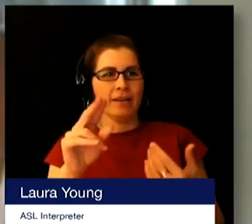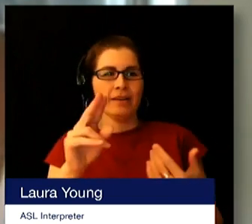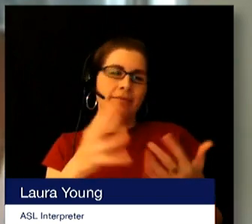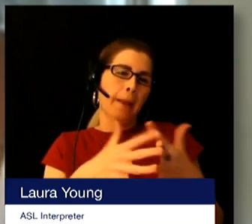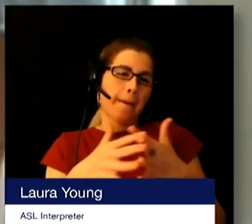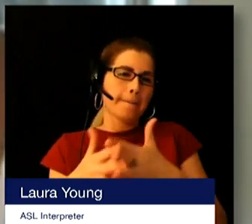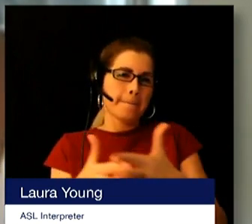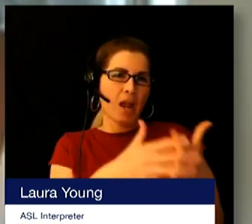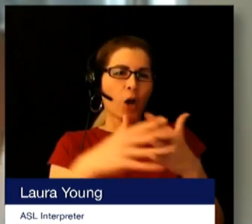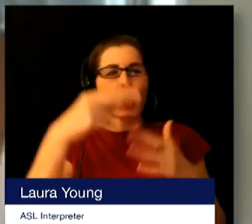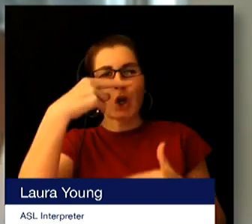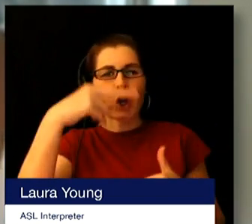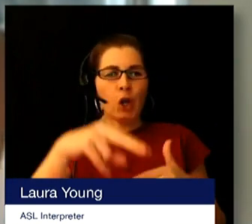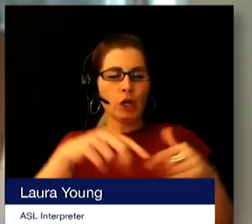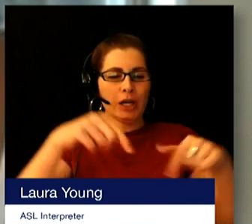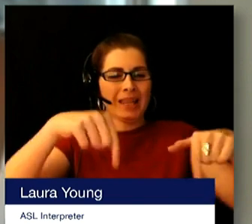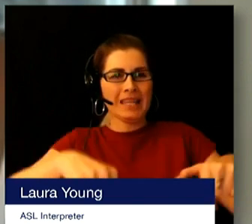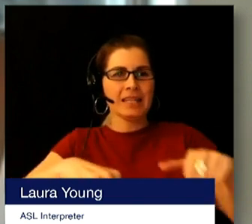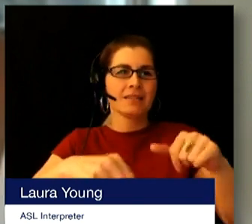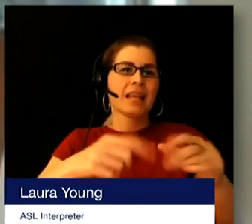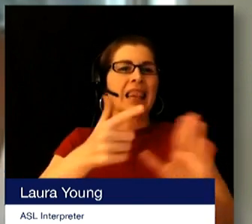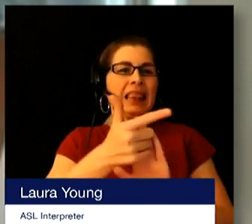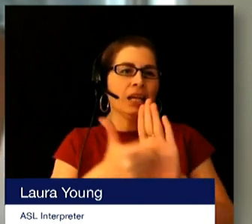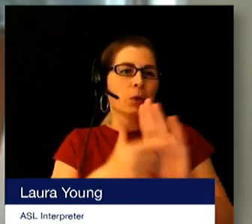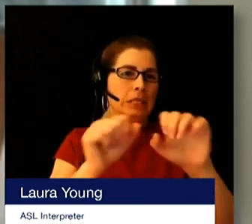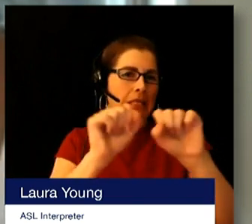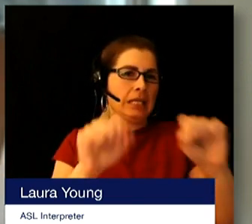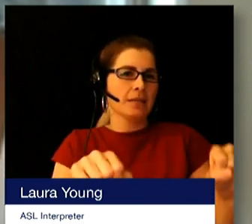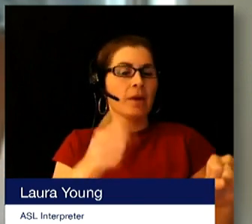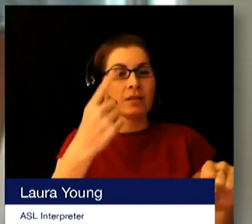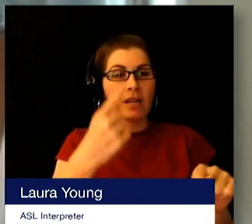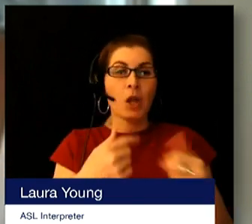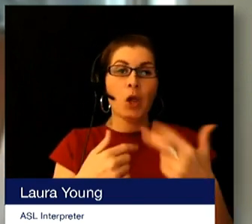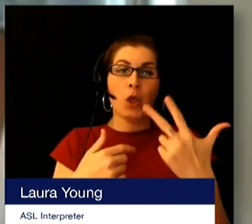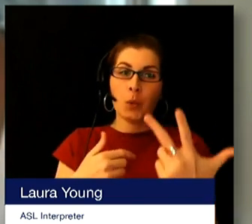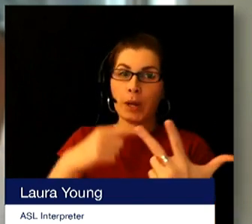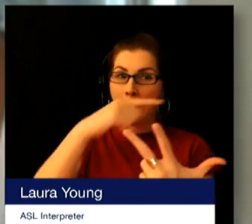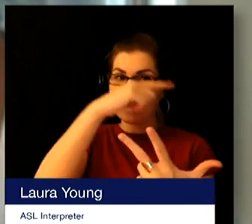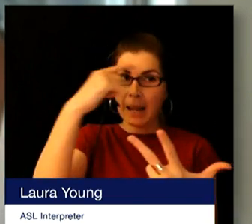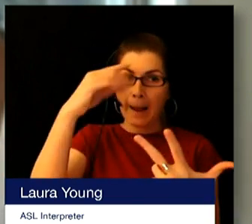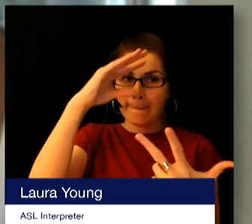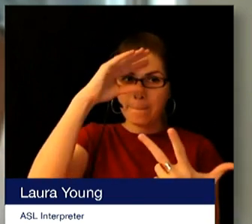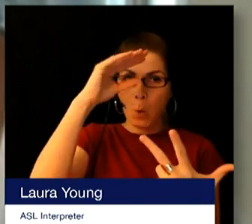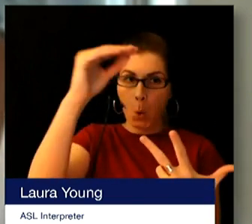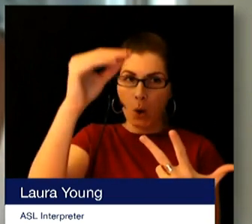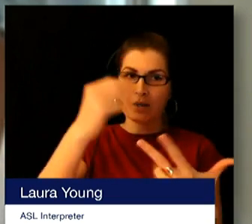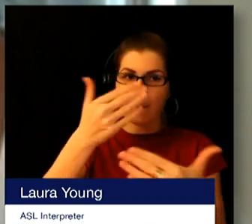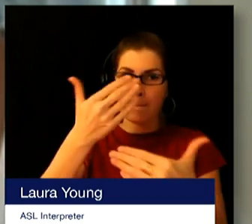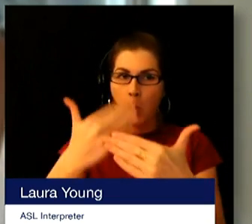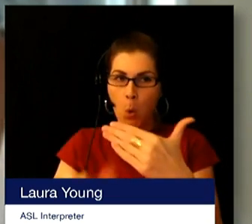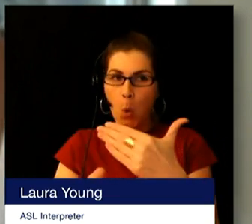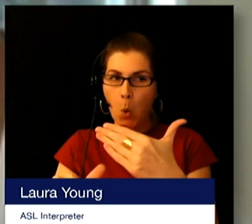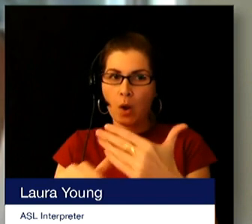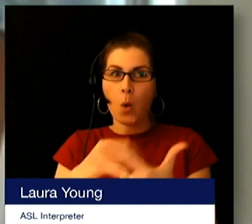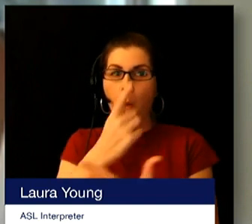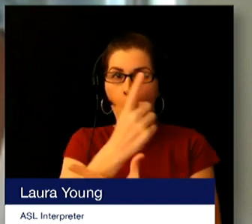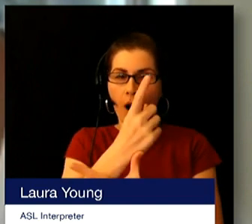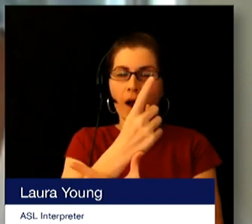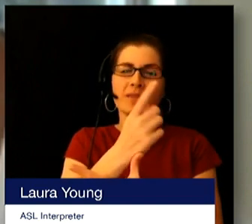understand race, to know that one in every three Black boys born today can expect to go to